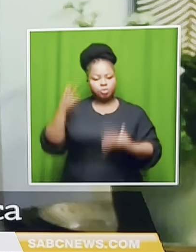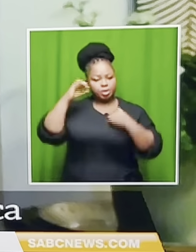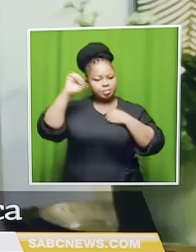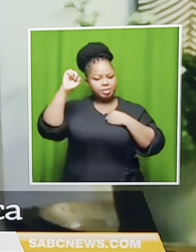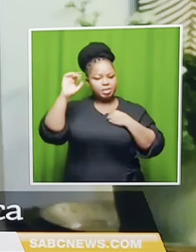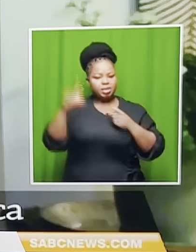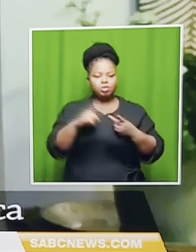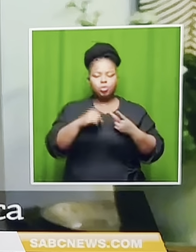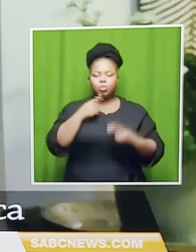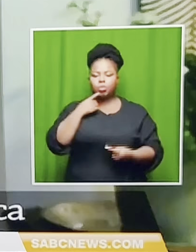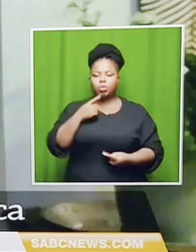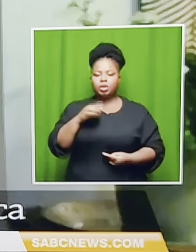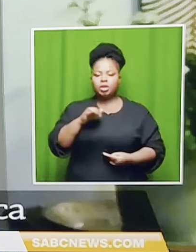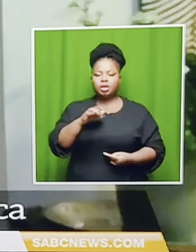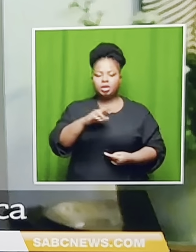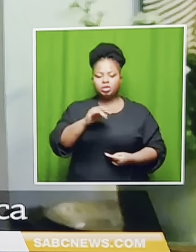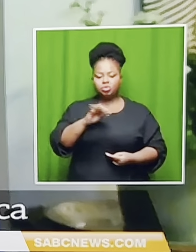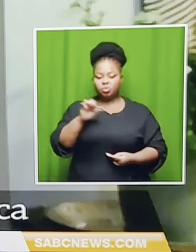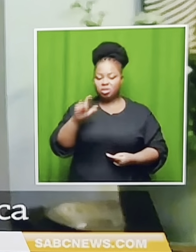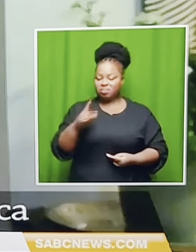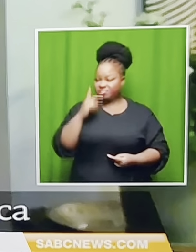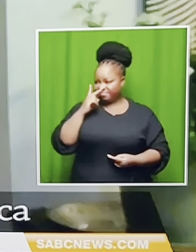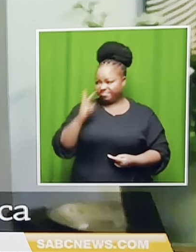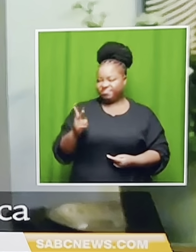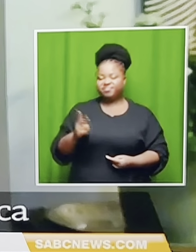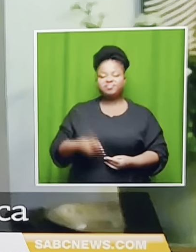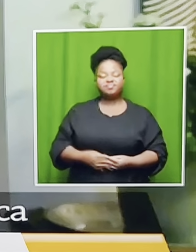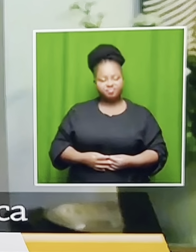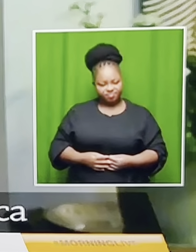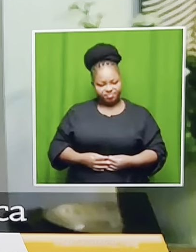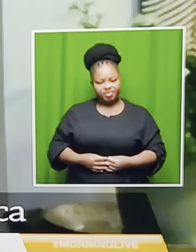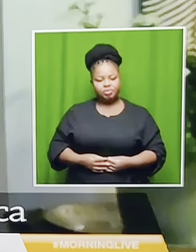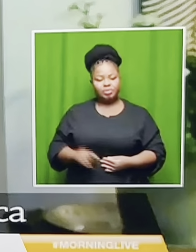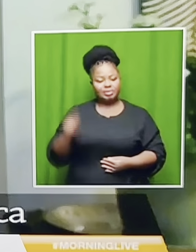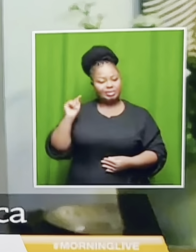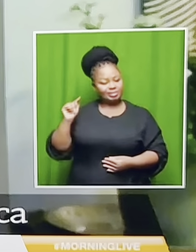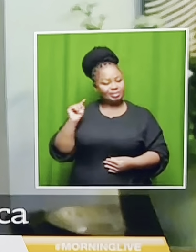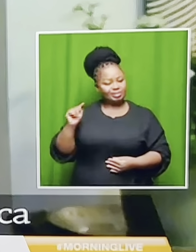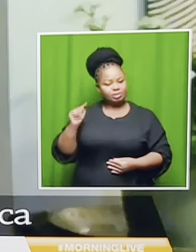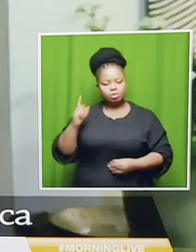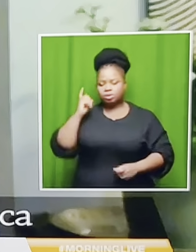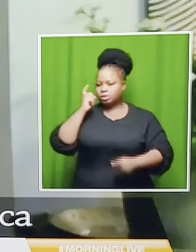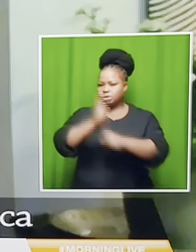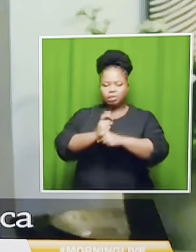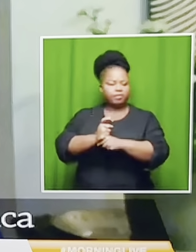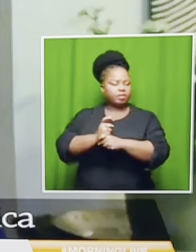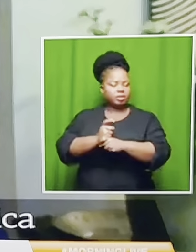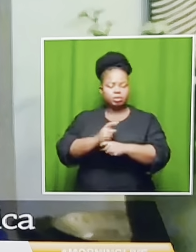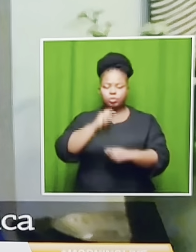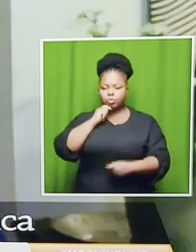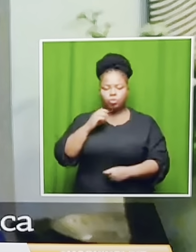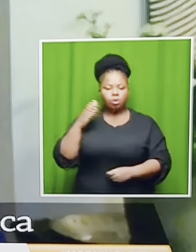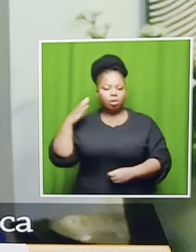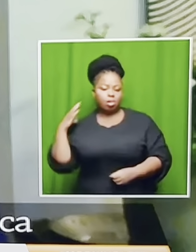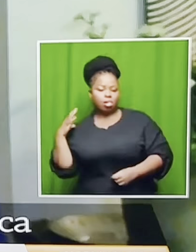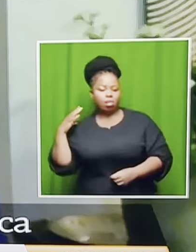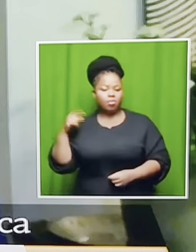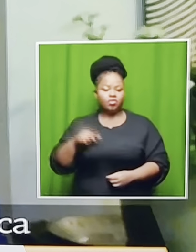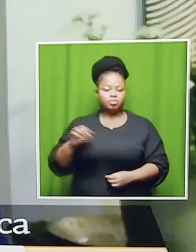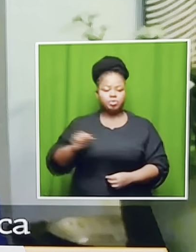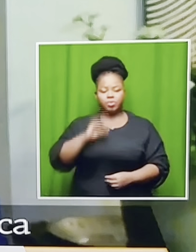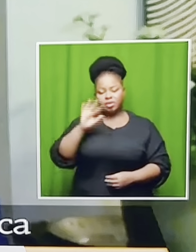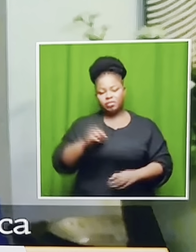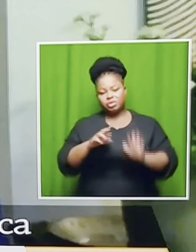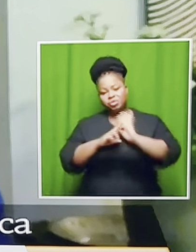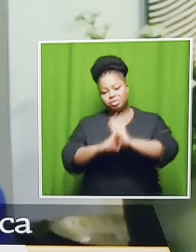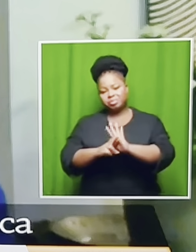Washington, Ibrahim Rasool, and he conceded, Sakina, that this was one of the most difficult assignments that he's taken on behalf of South Africa in